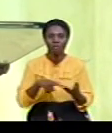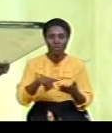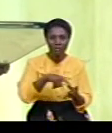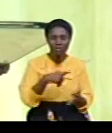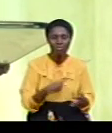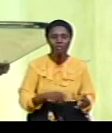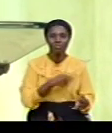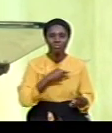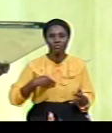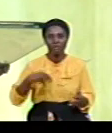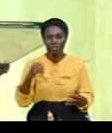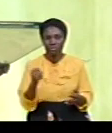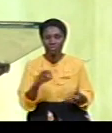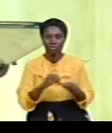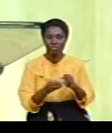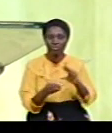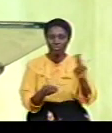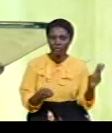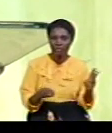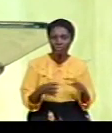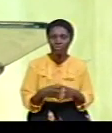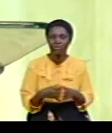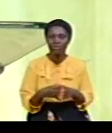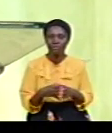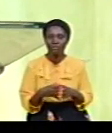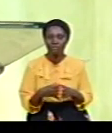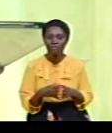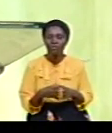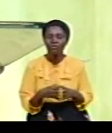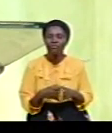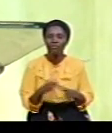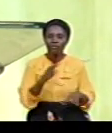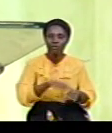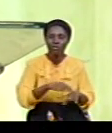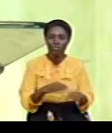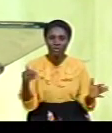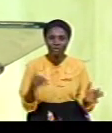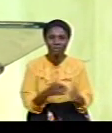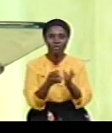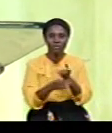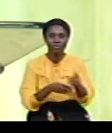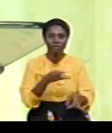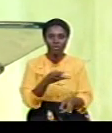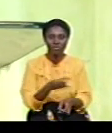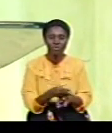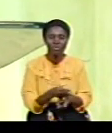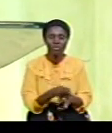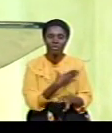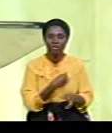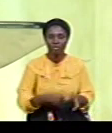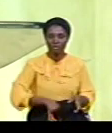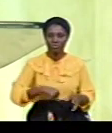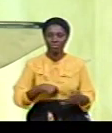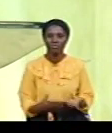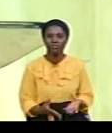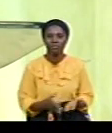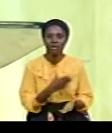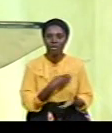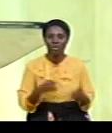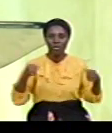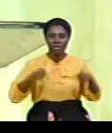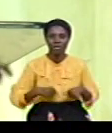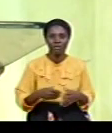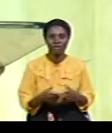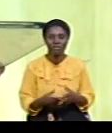Secondly, caution against worldliness and pride. Then the third point, condemnation for presumption and